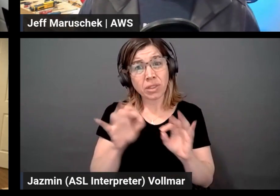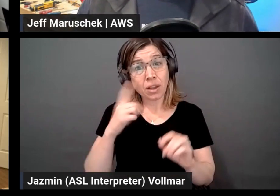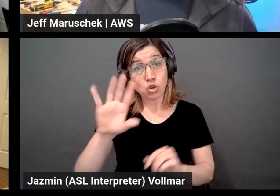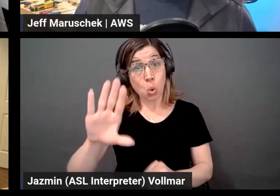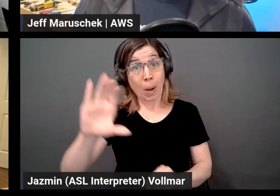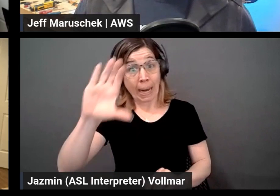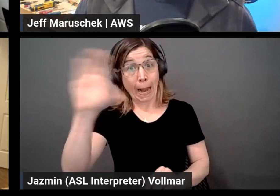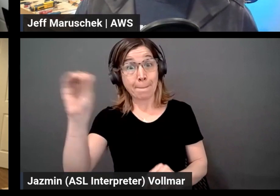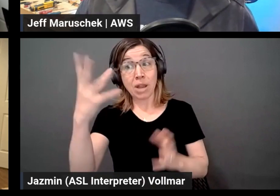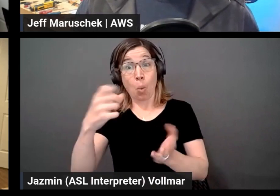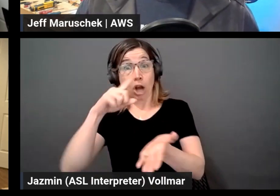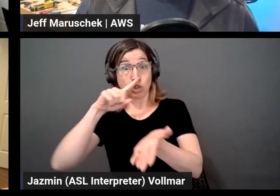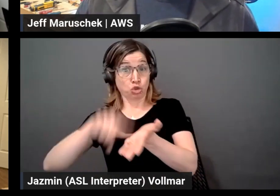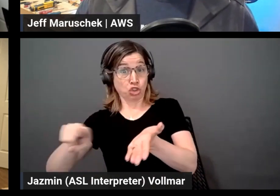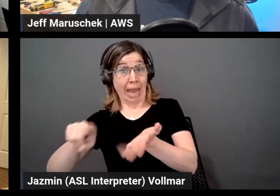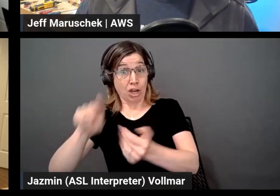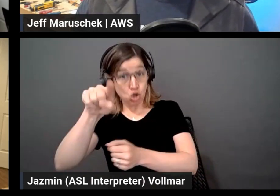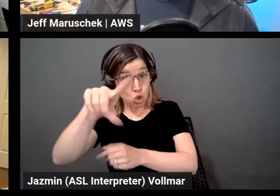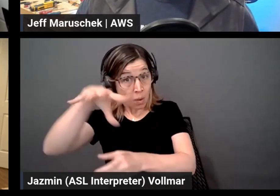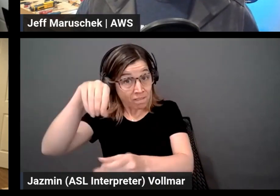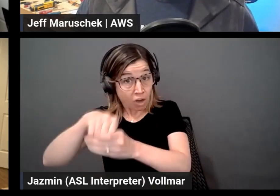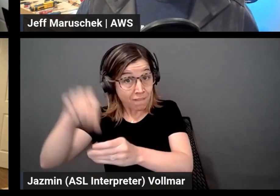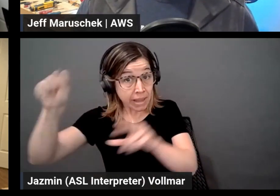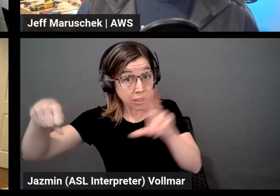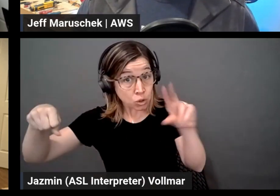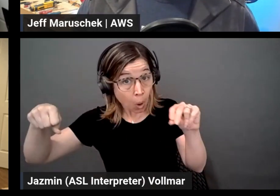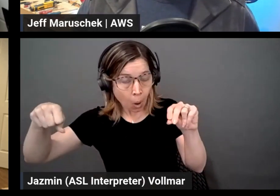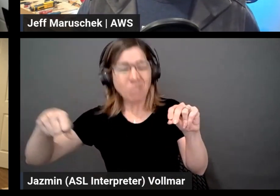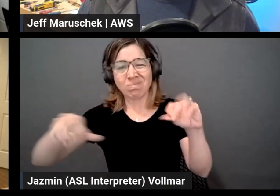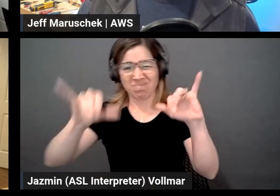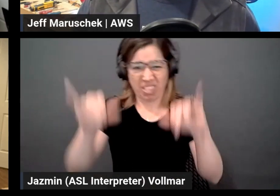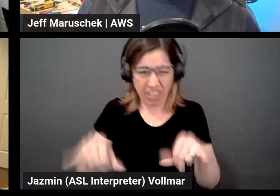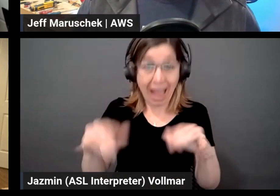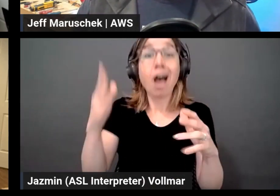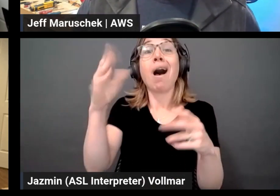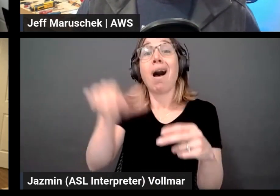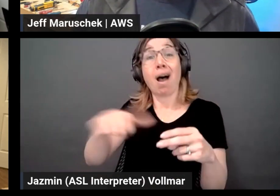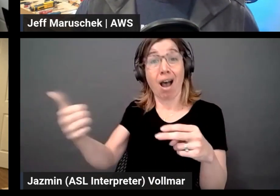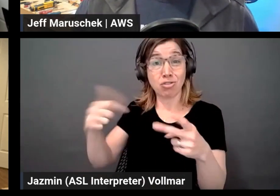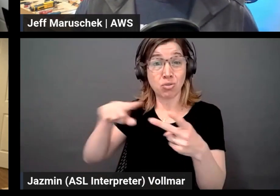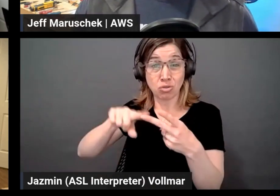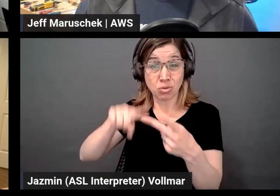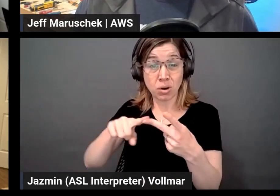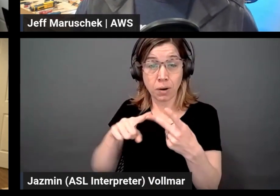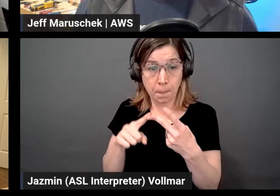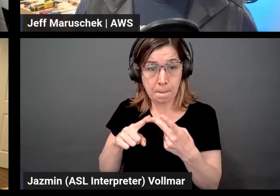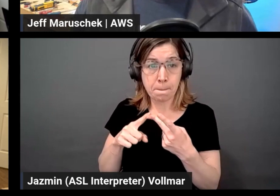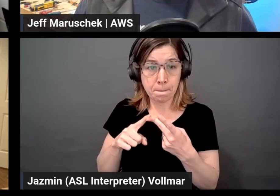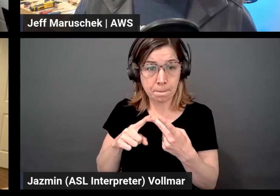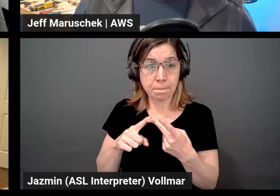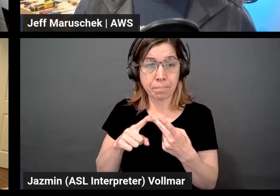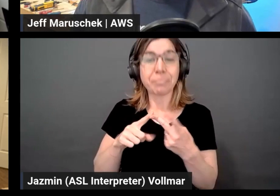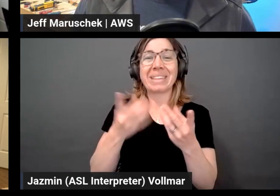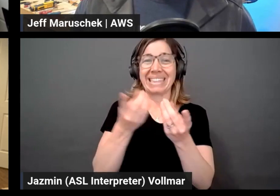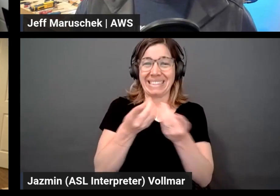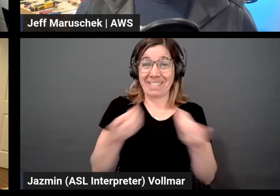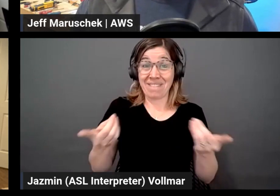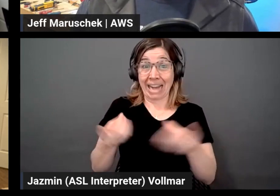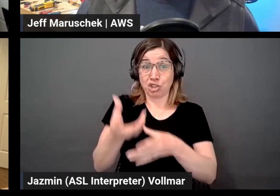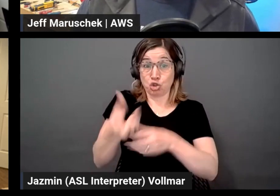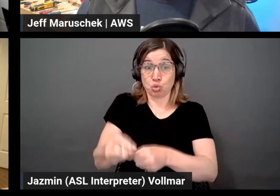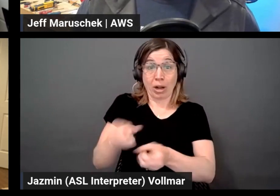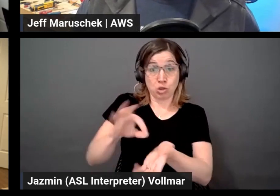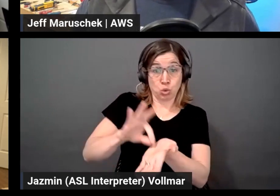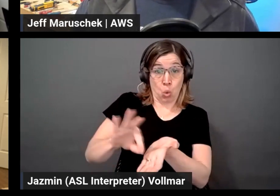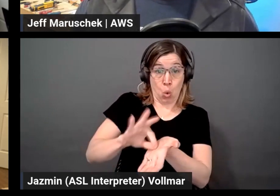check to make sure that you're a part of. And then the other thing that it also does is it allows for device trust scores from your